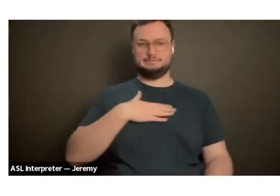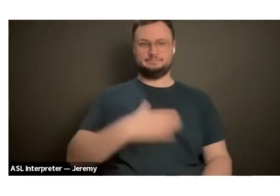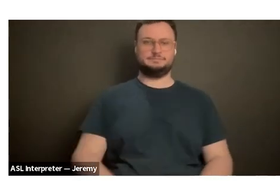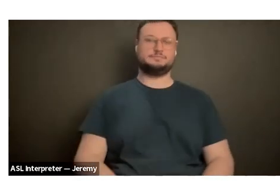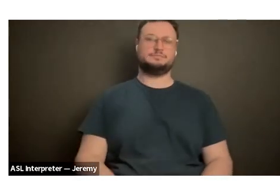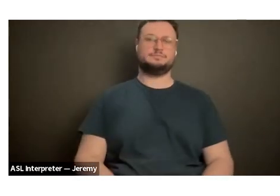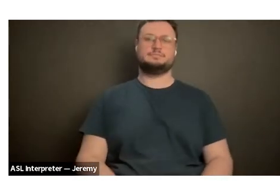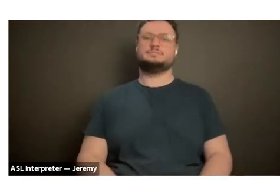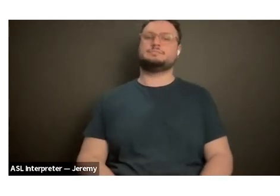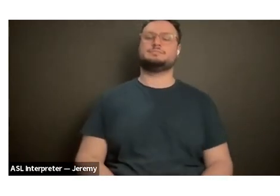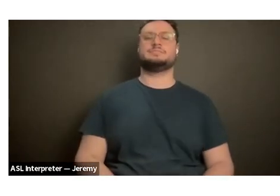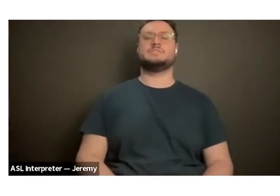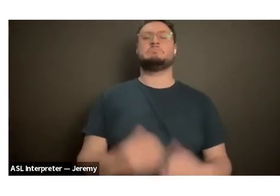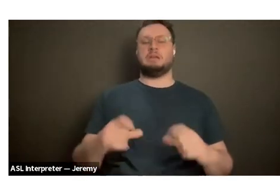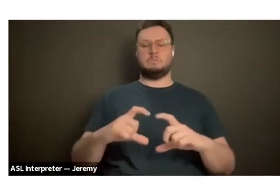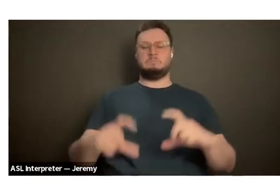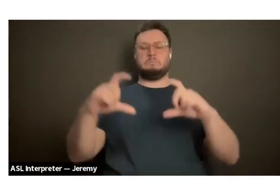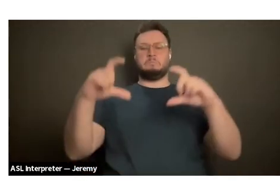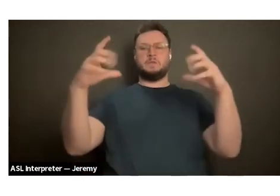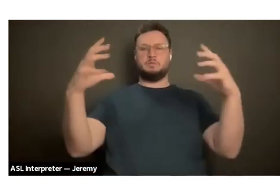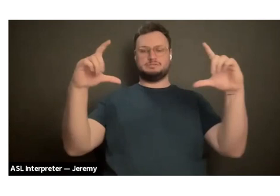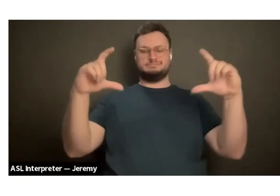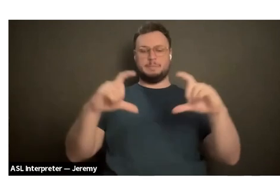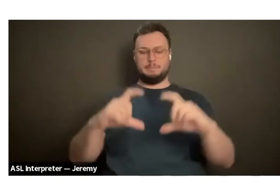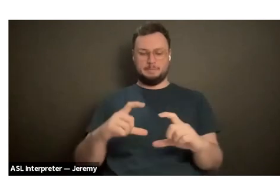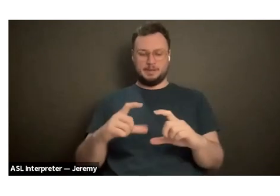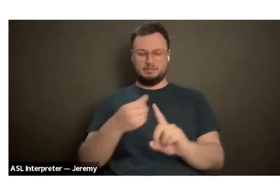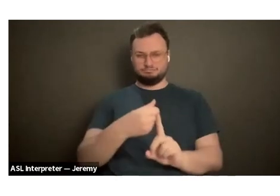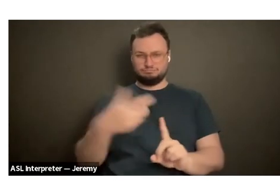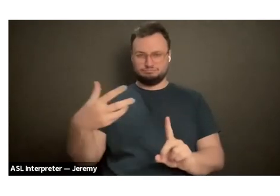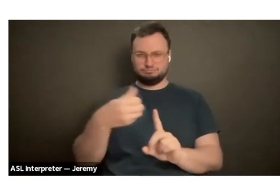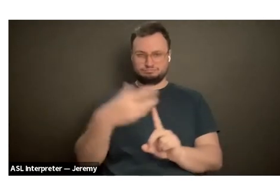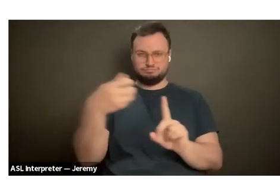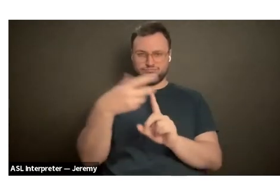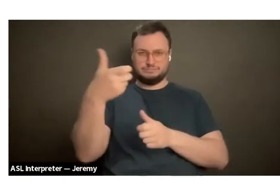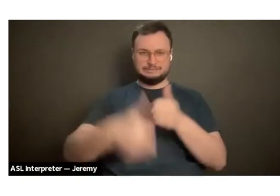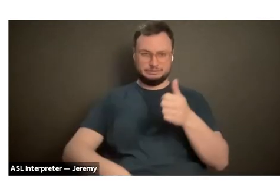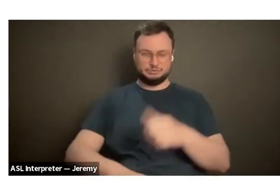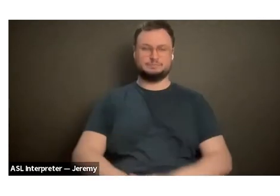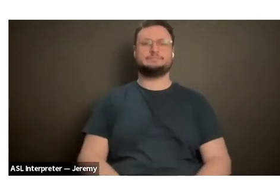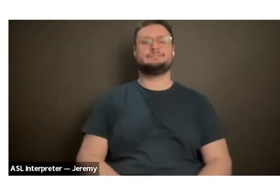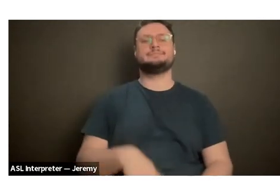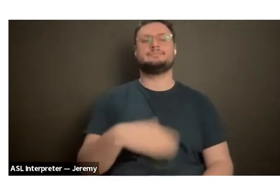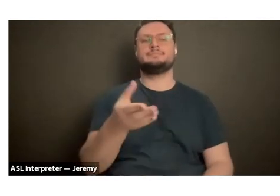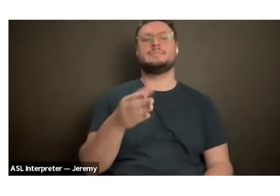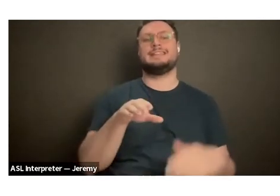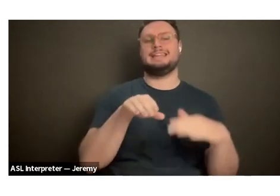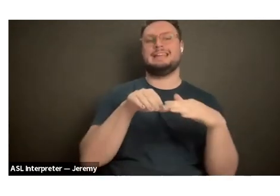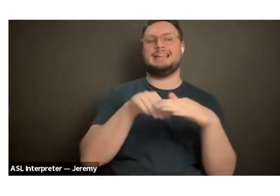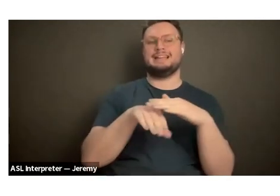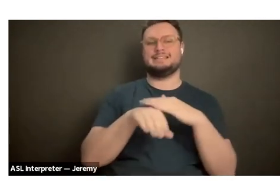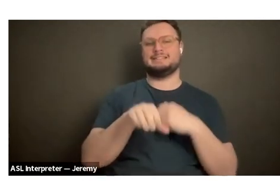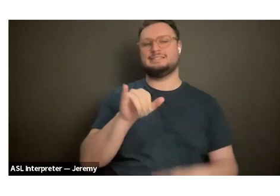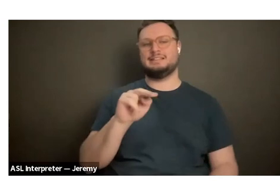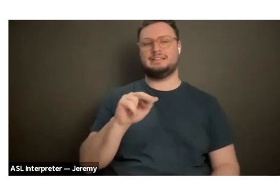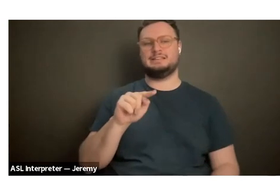So I wanted to go into more depth around this. So, for example, access intimacy for inner and outer change, and it's